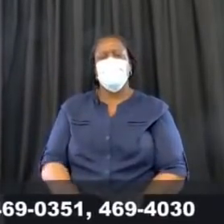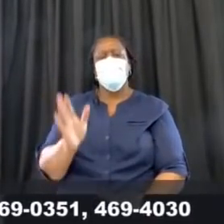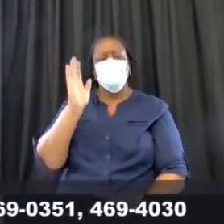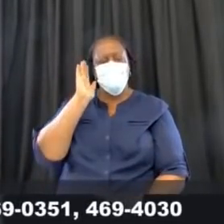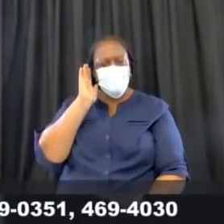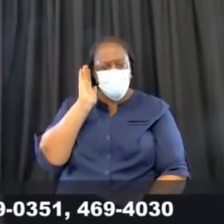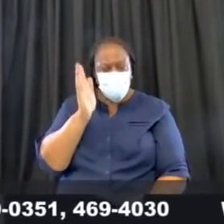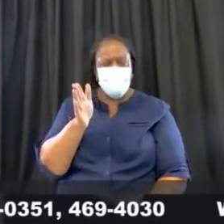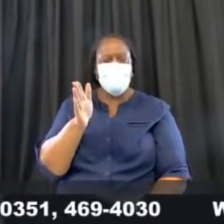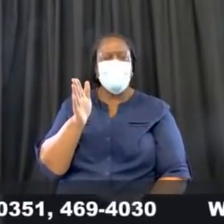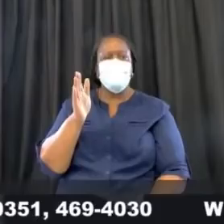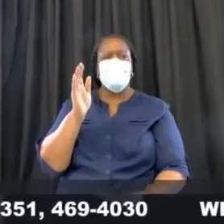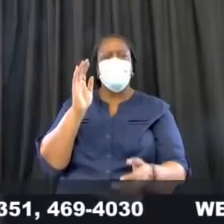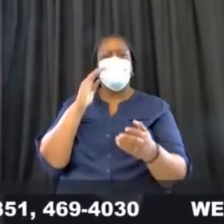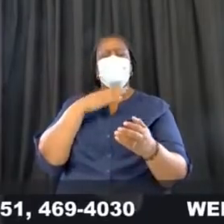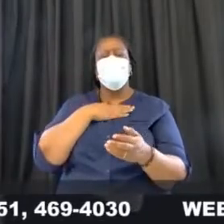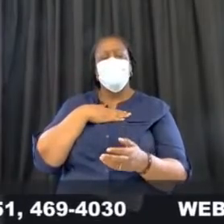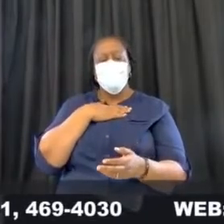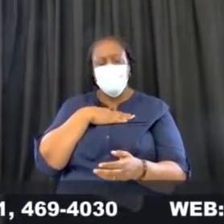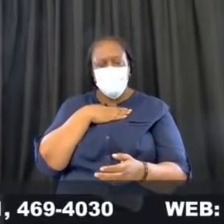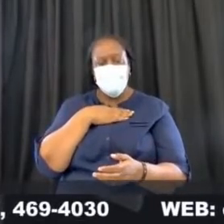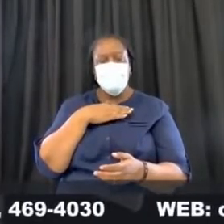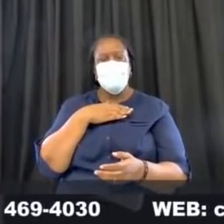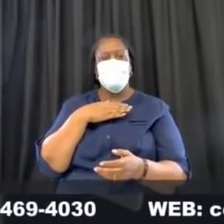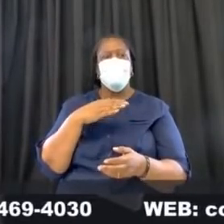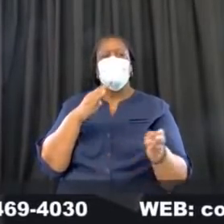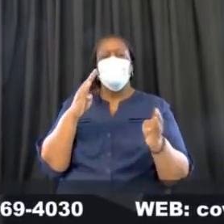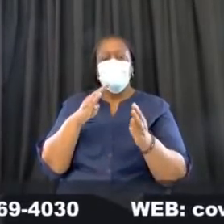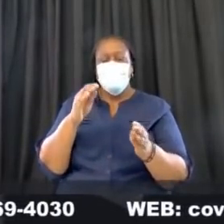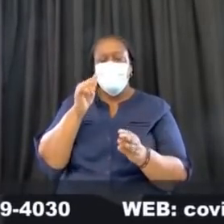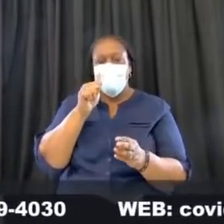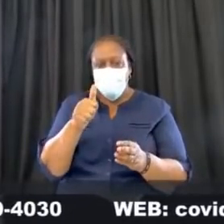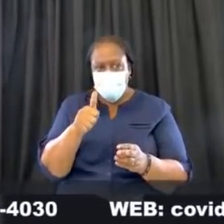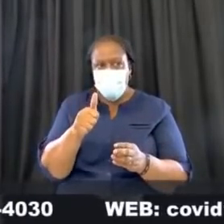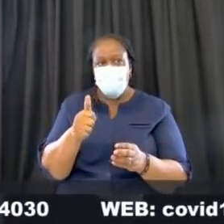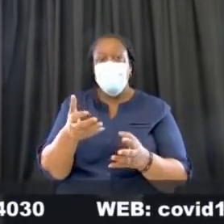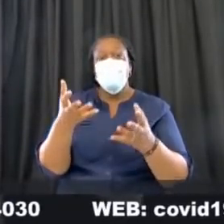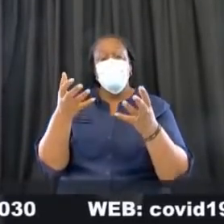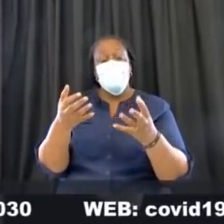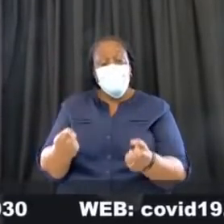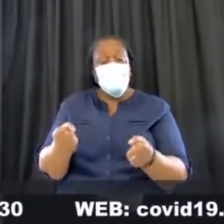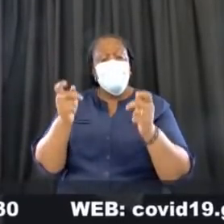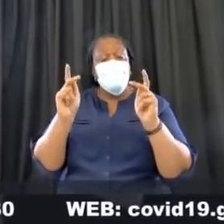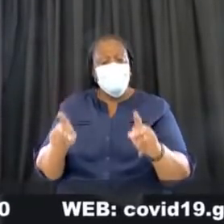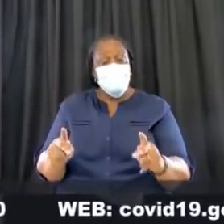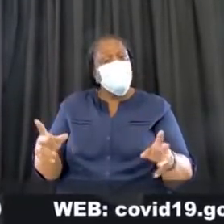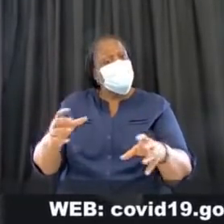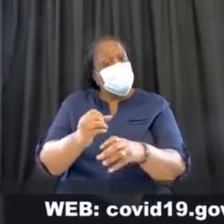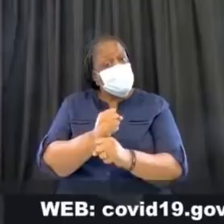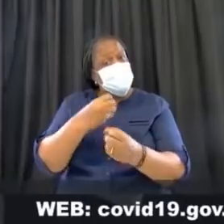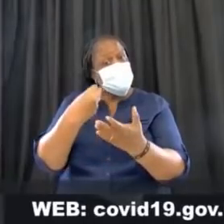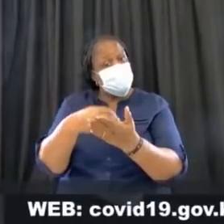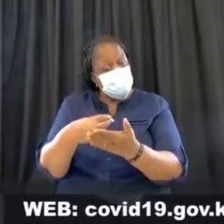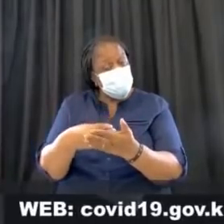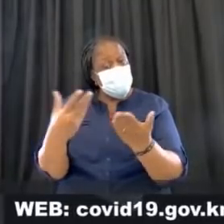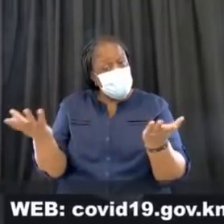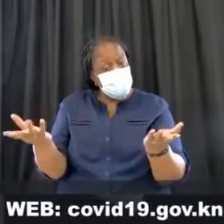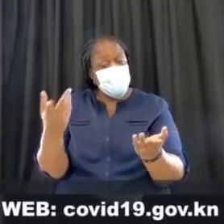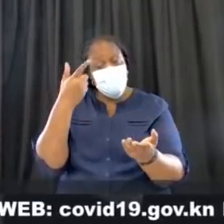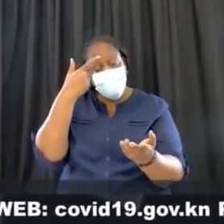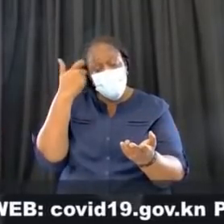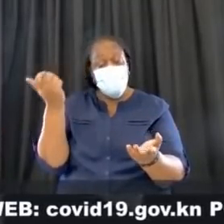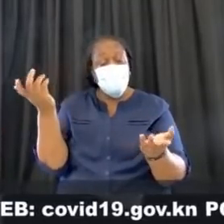stress or challenges as we attempt to balance the risk with the economic